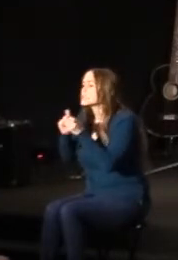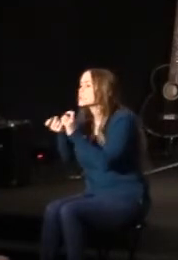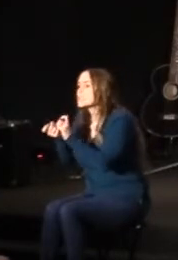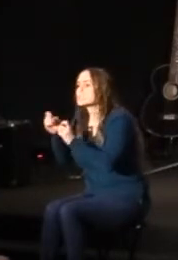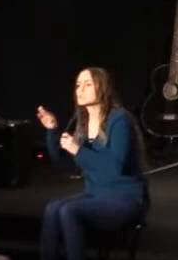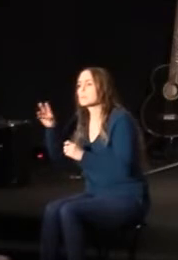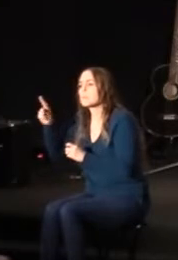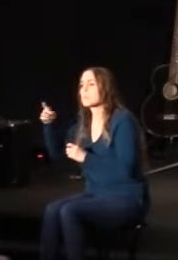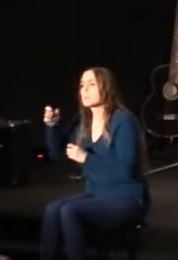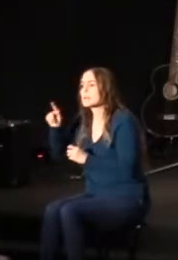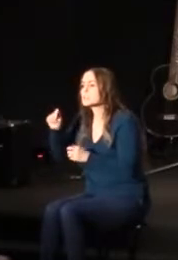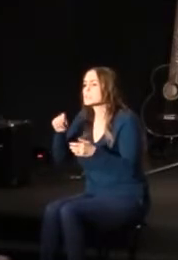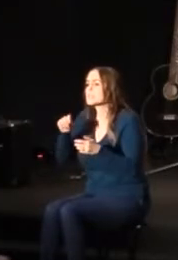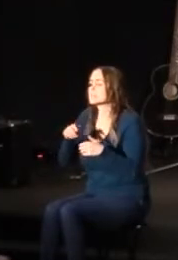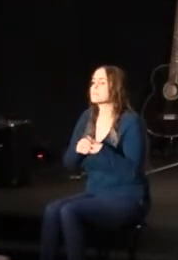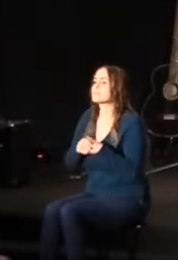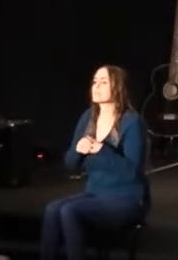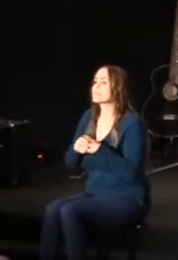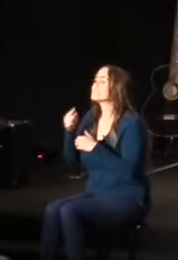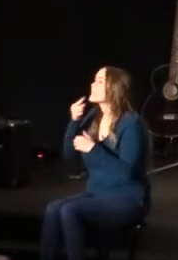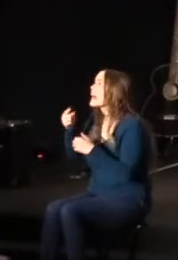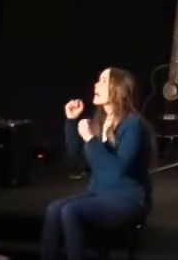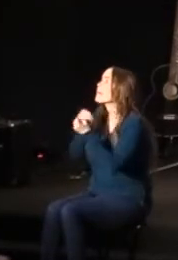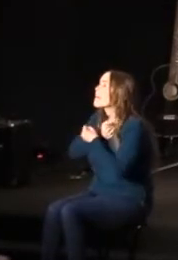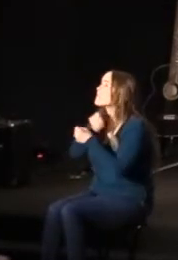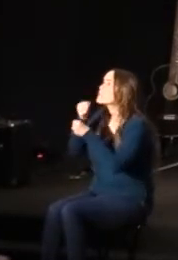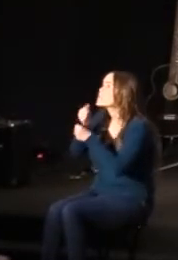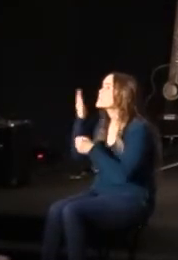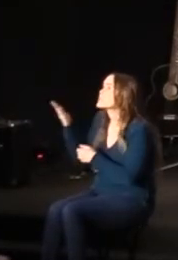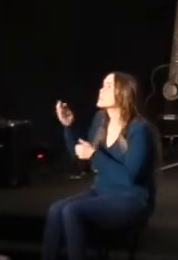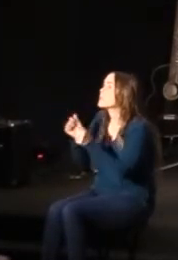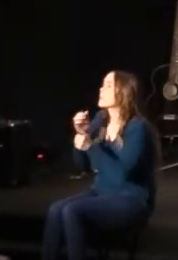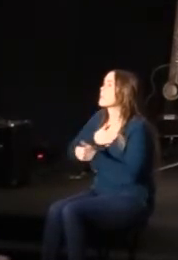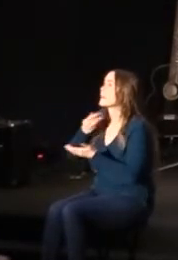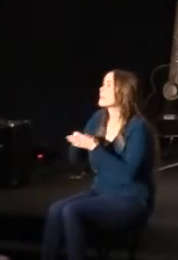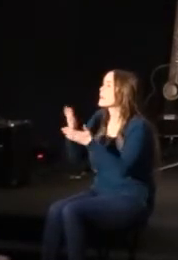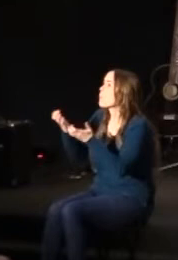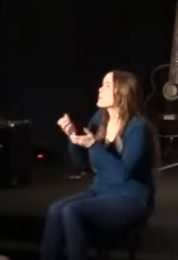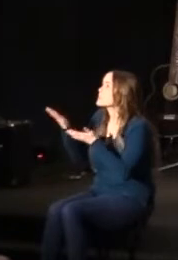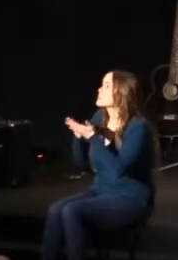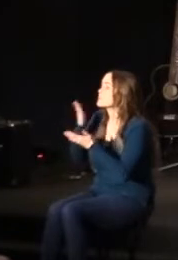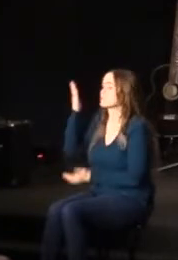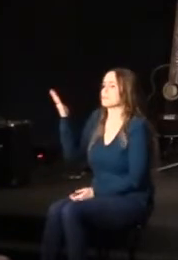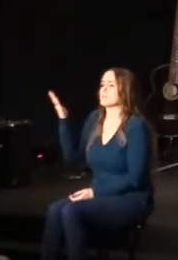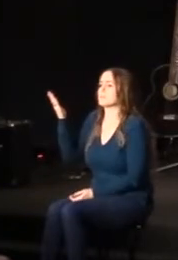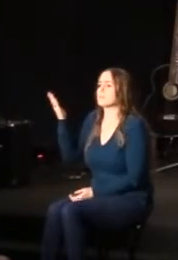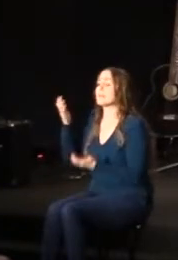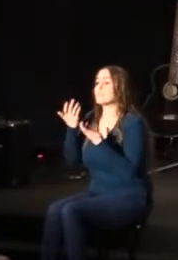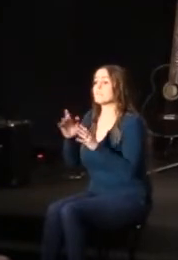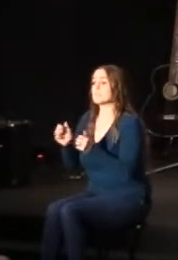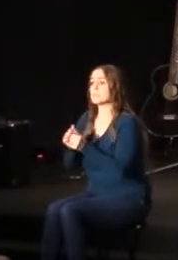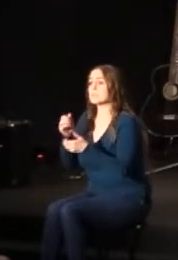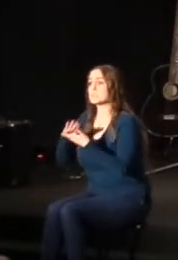willing to say, "God, I love you and I trust you with my money and I want to serve you"? I'd like to end with a story about a person